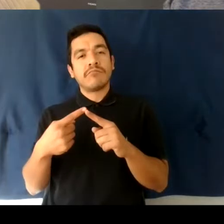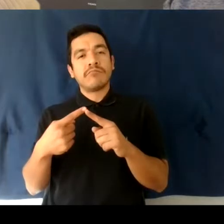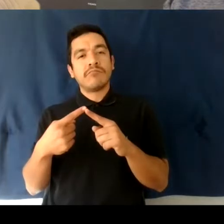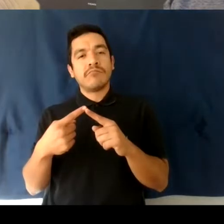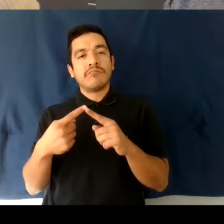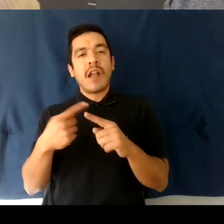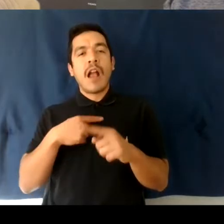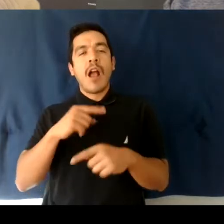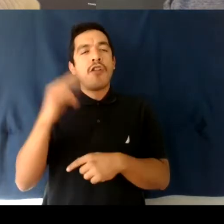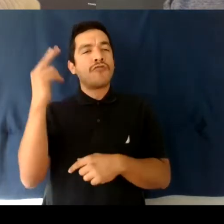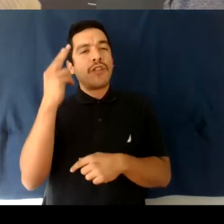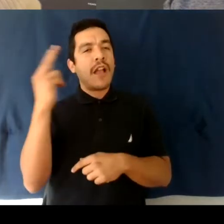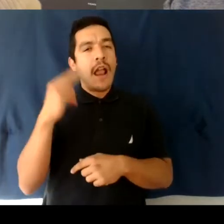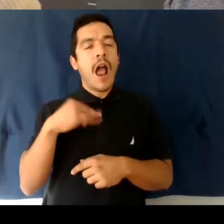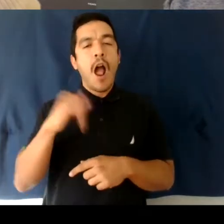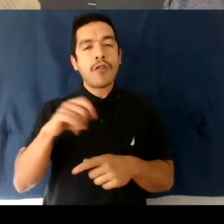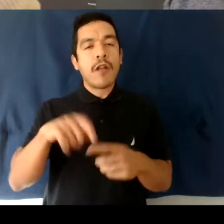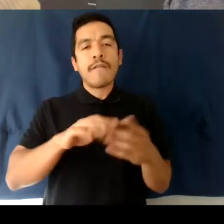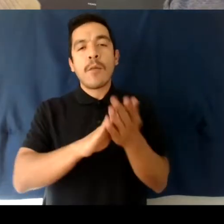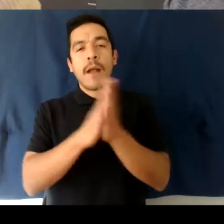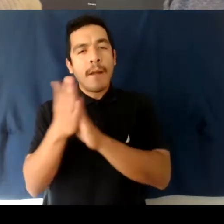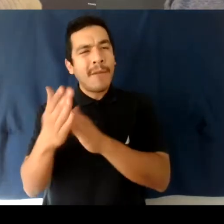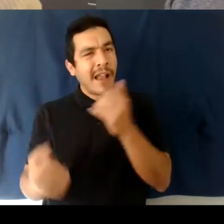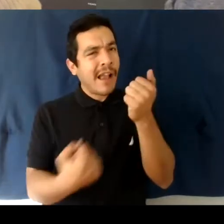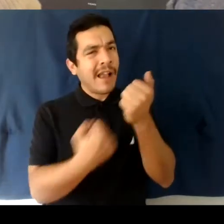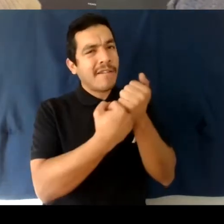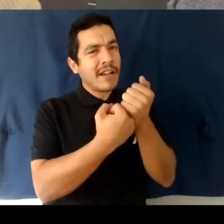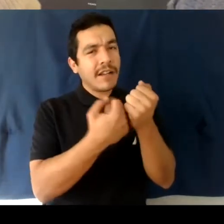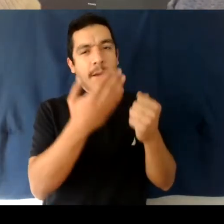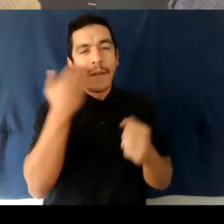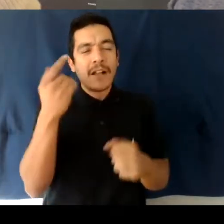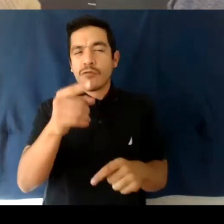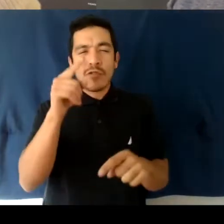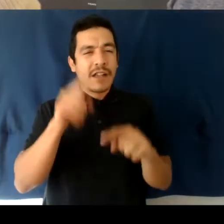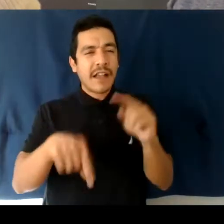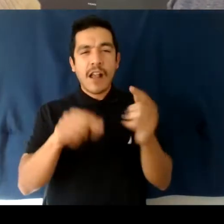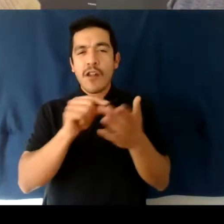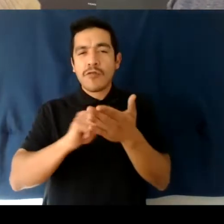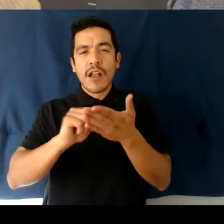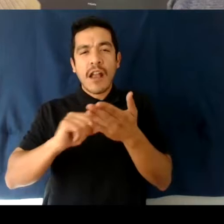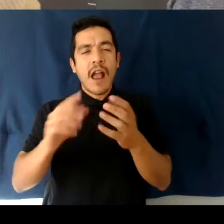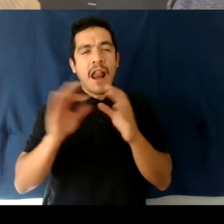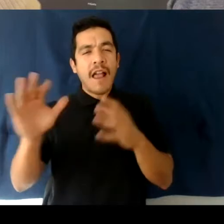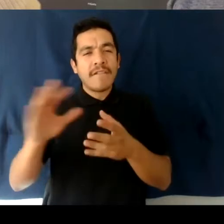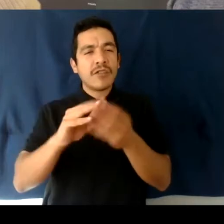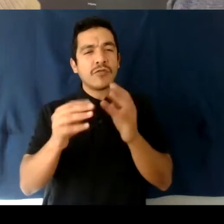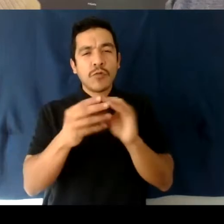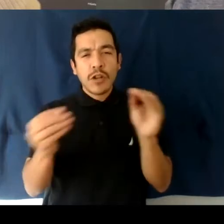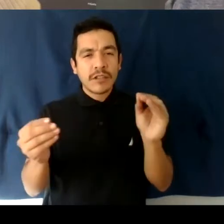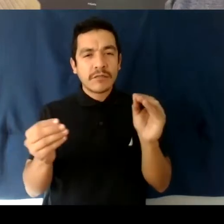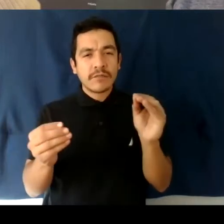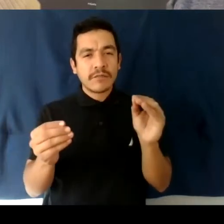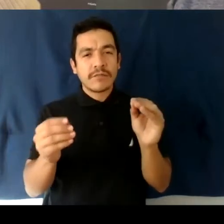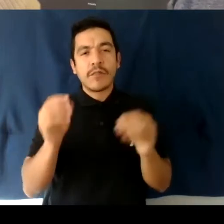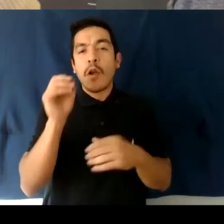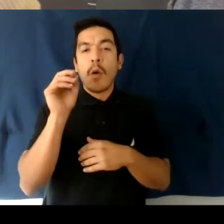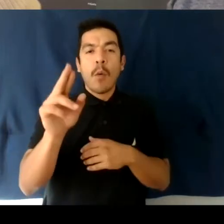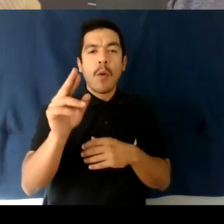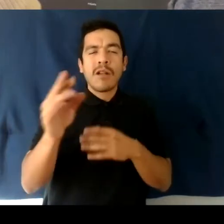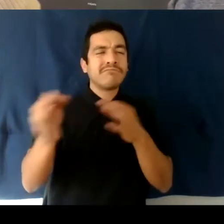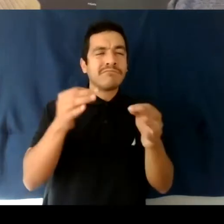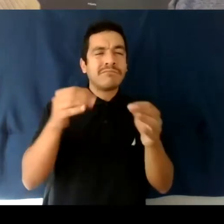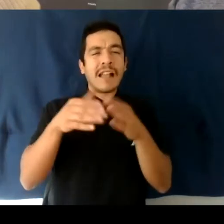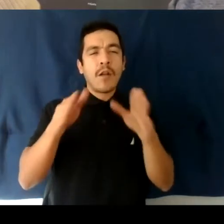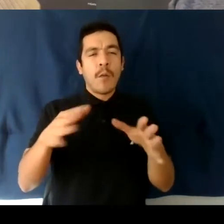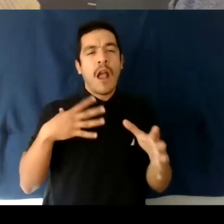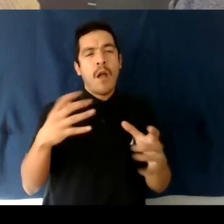I realized I also had to be an advocate, because it was like, I couldn't write a lot of these stories or tell them in the way that I wanted